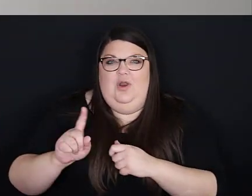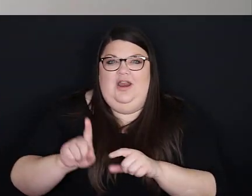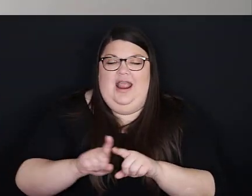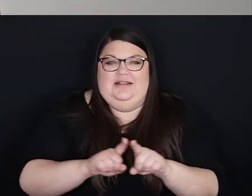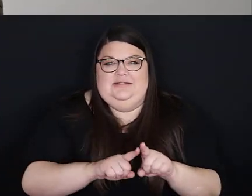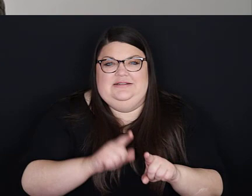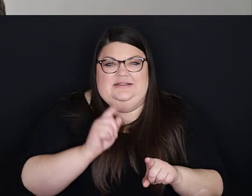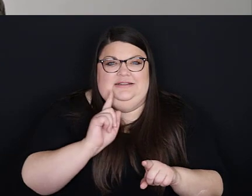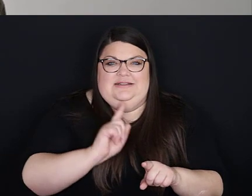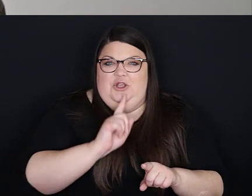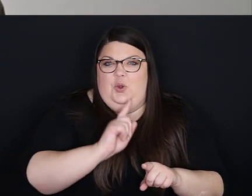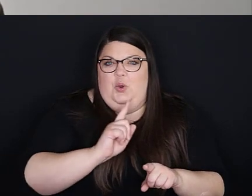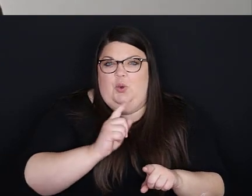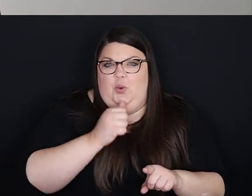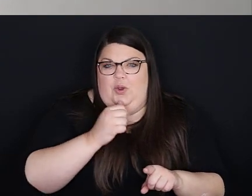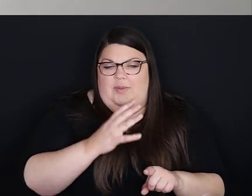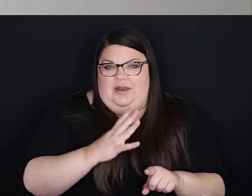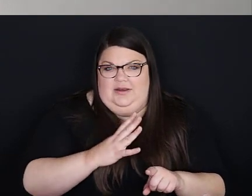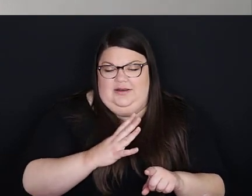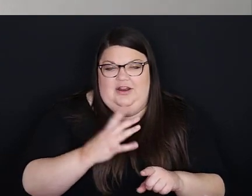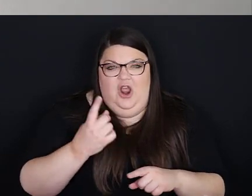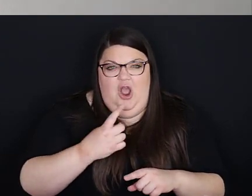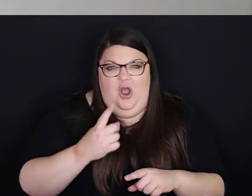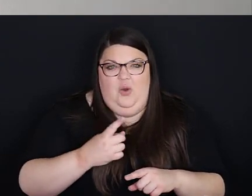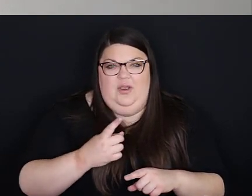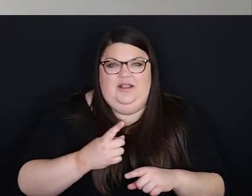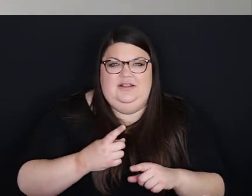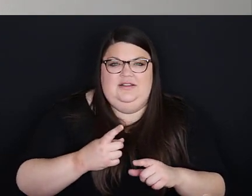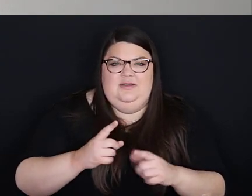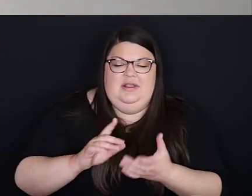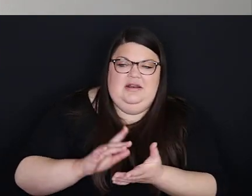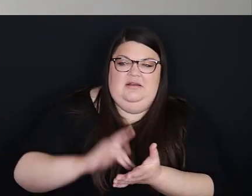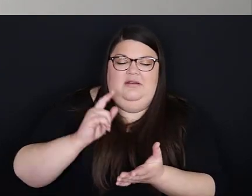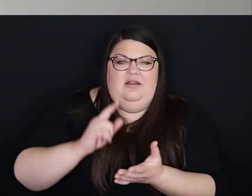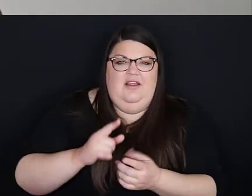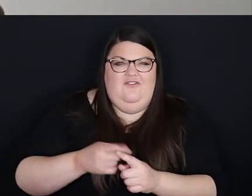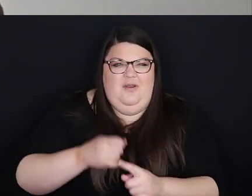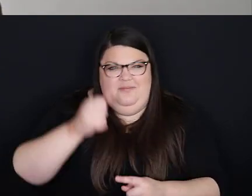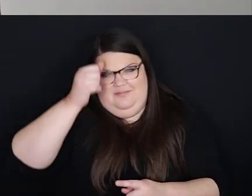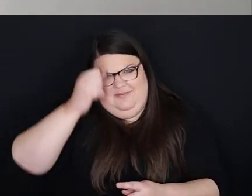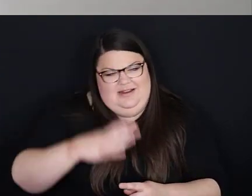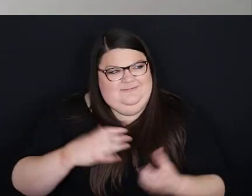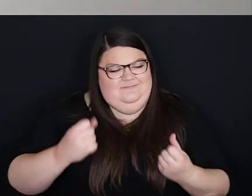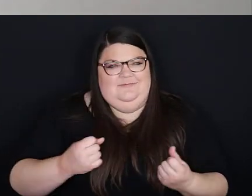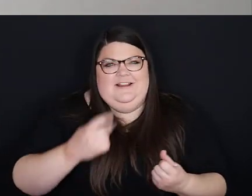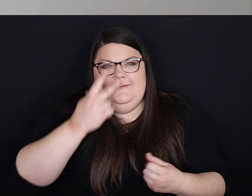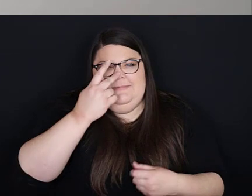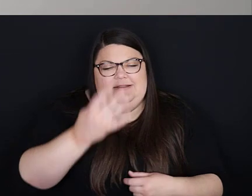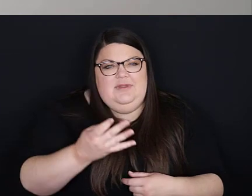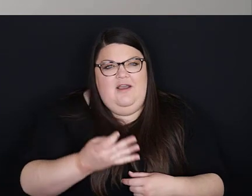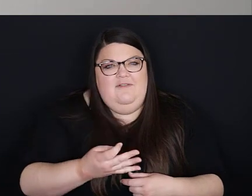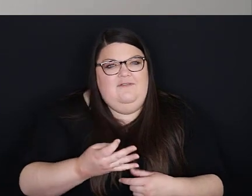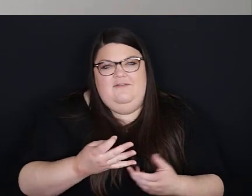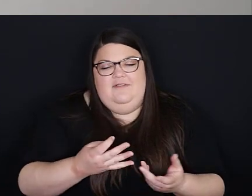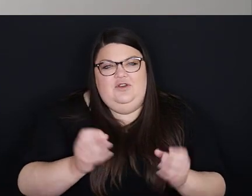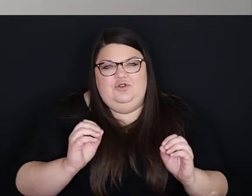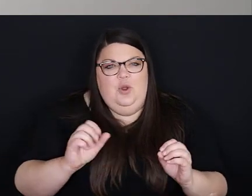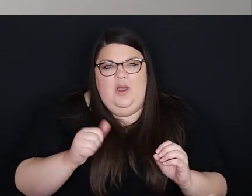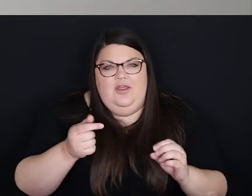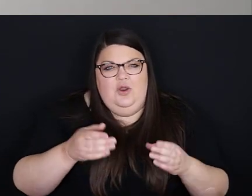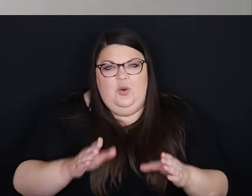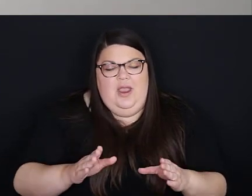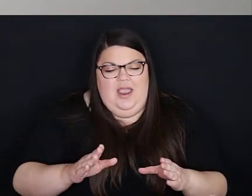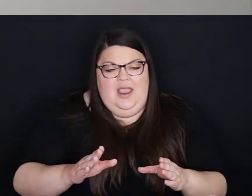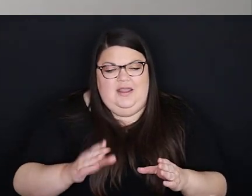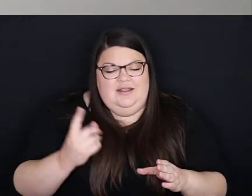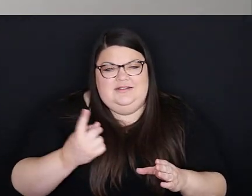a single woman and always being hustled by men. It just pissed me off. There's no other